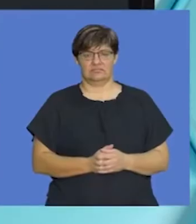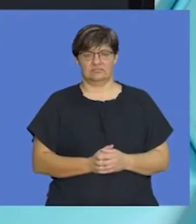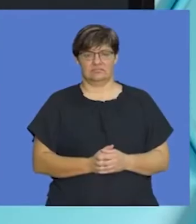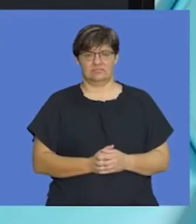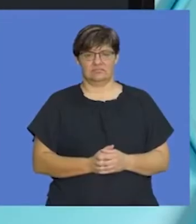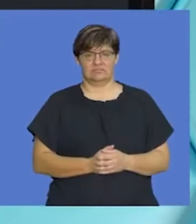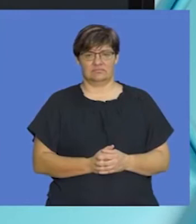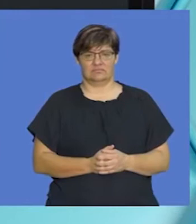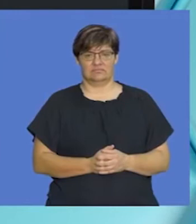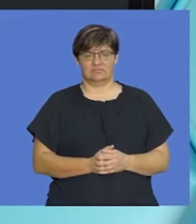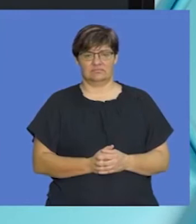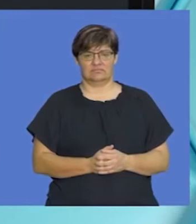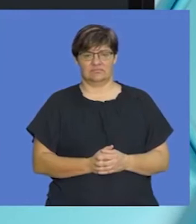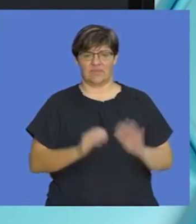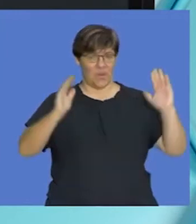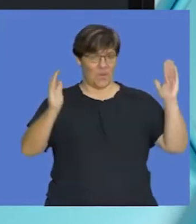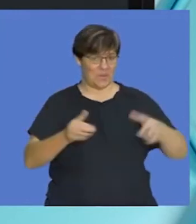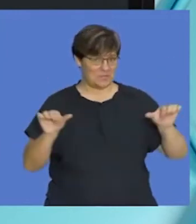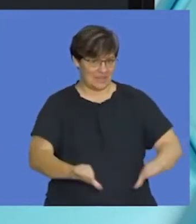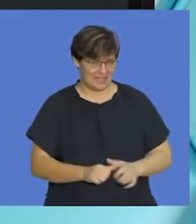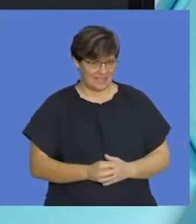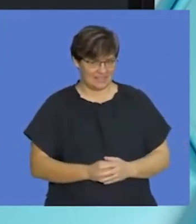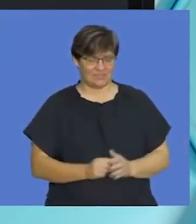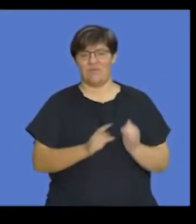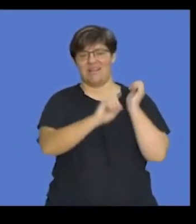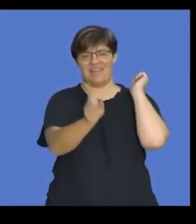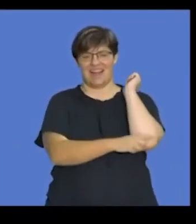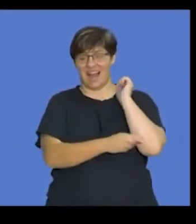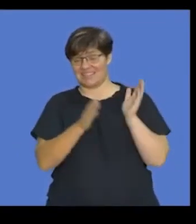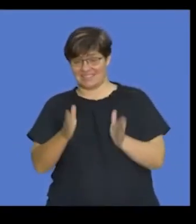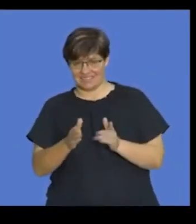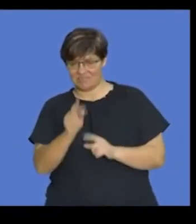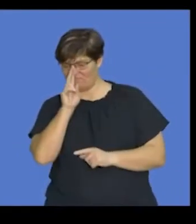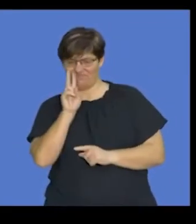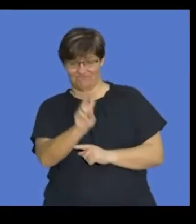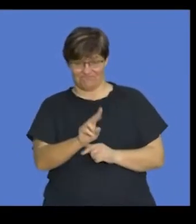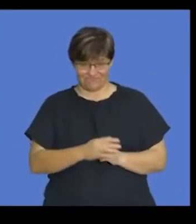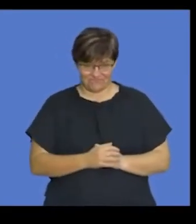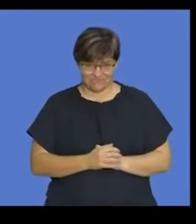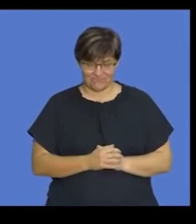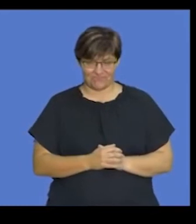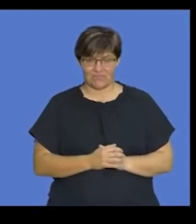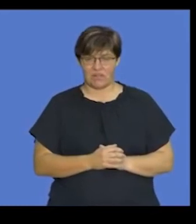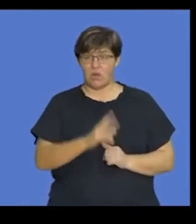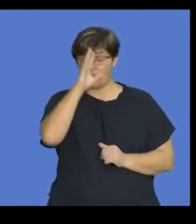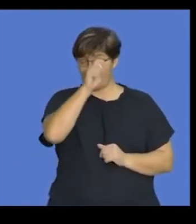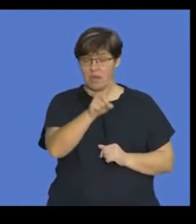Welcome back. Last part. Let's get into the last part of this, okay? So remember, we're still doing friction.